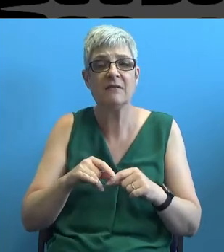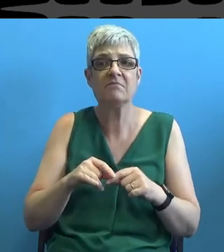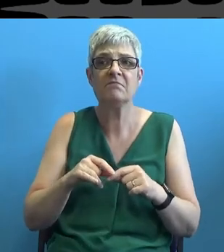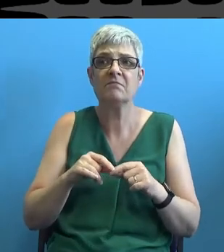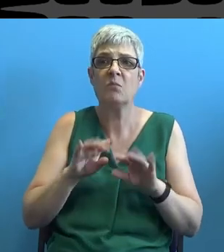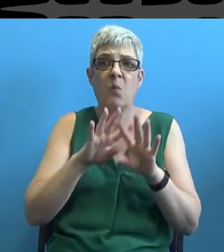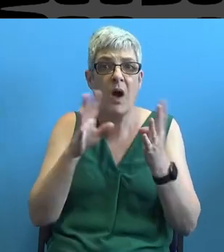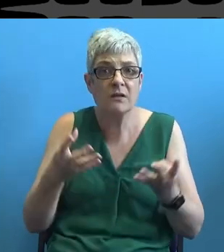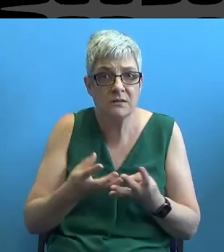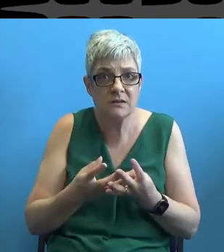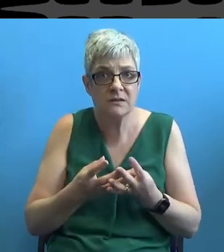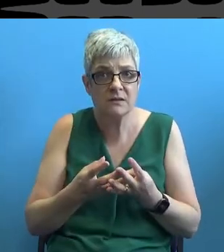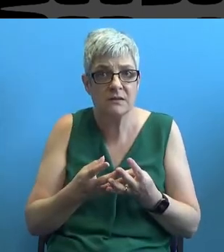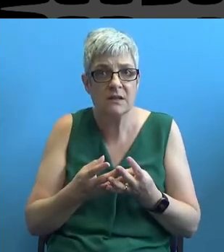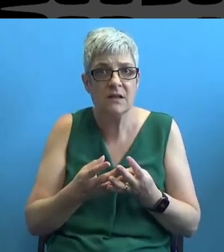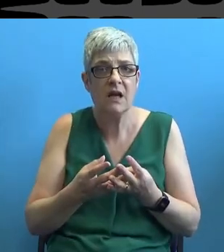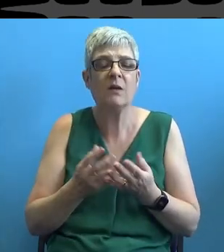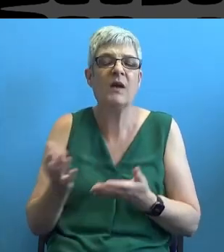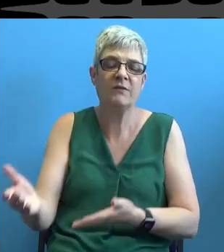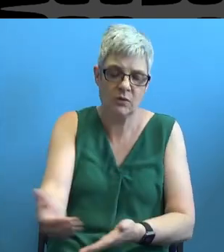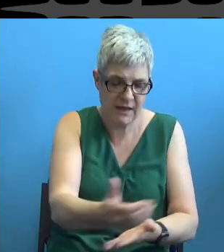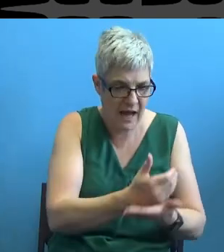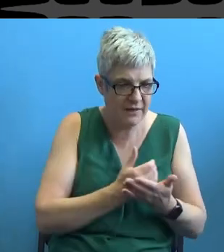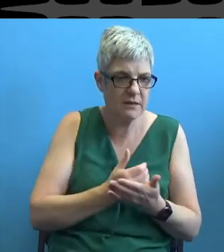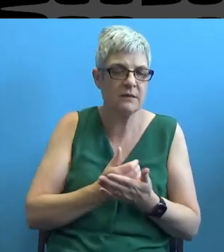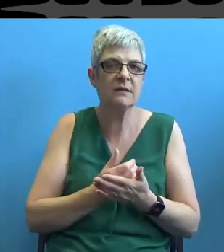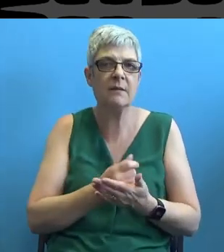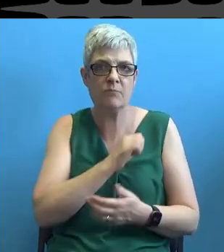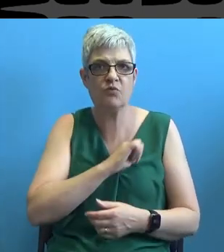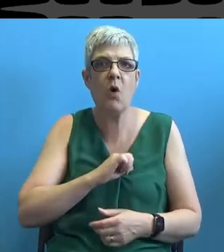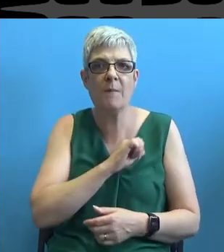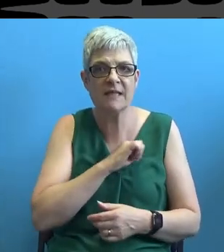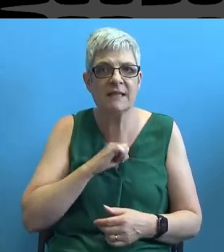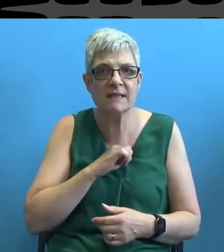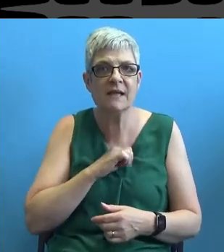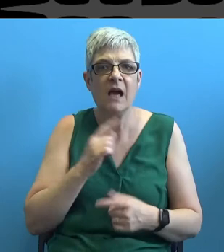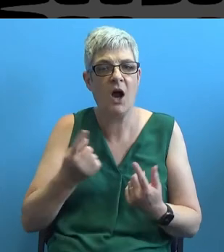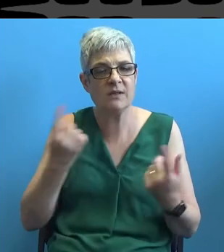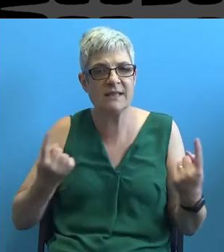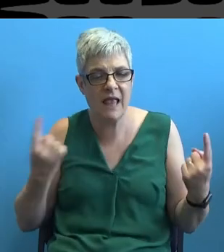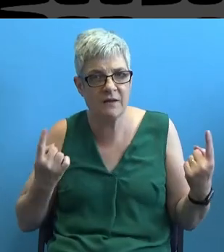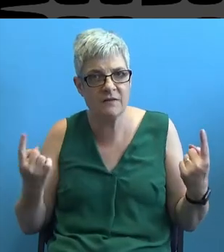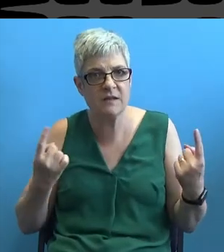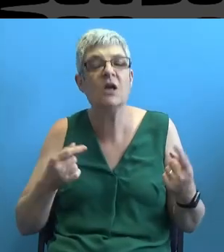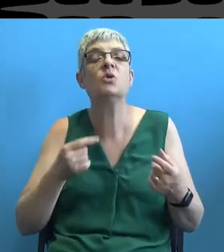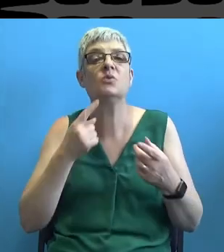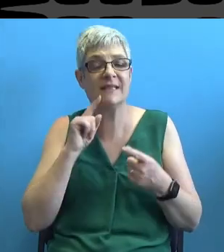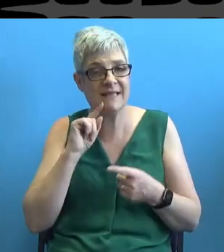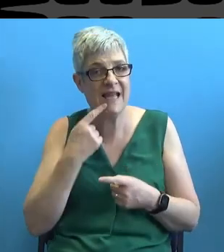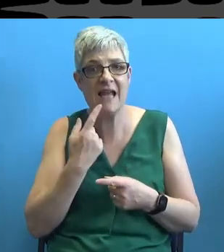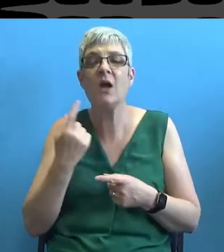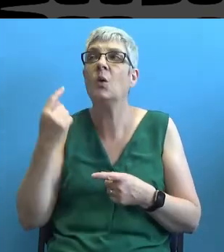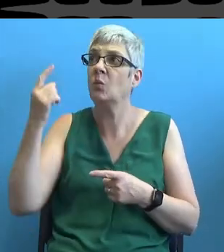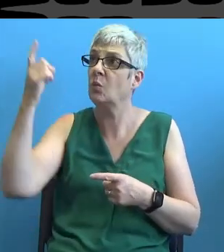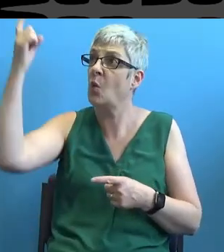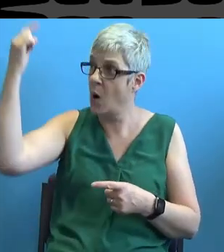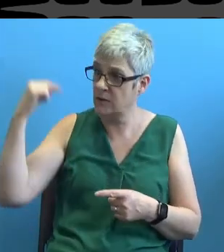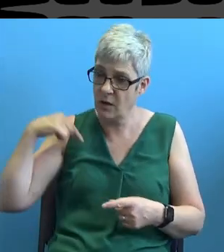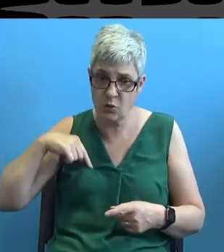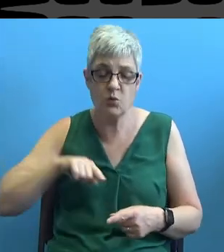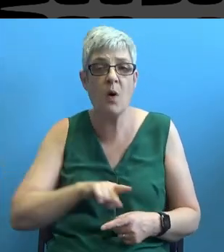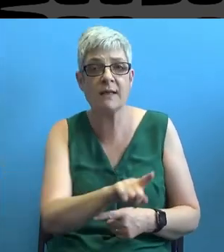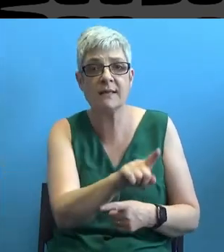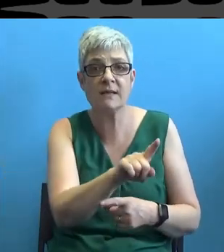And we must gather to pledge ourselves to be agents of God's mercy, channels of his mercy, to